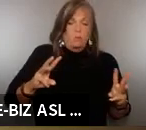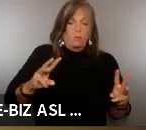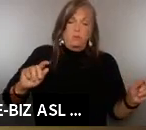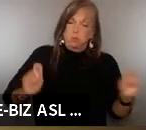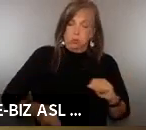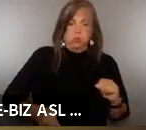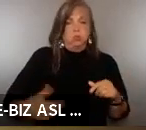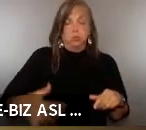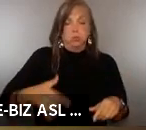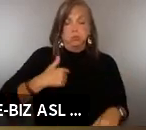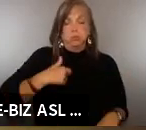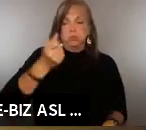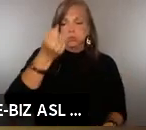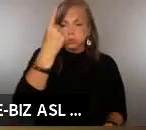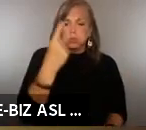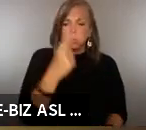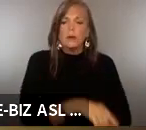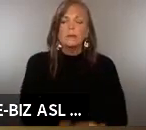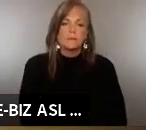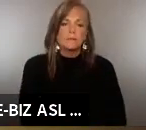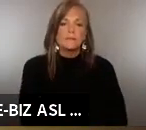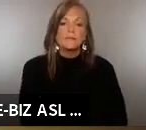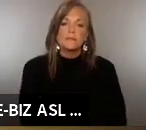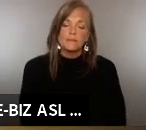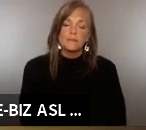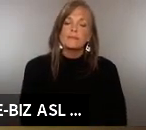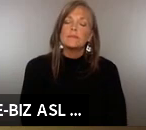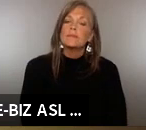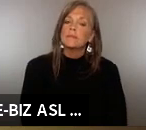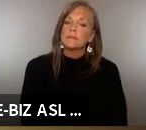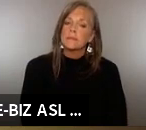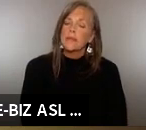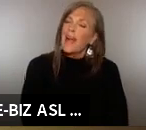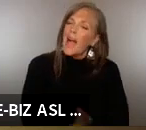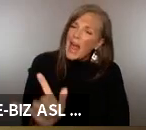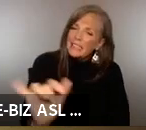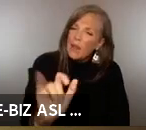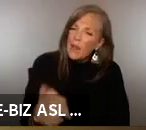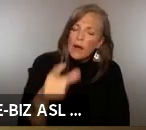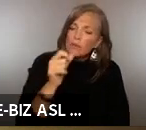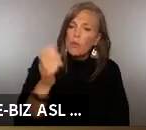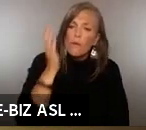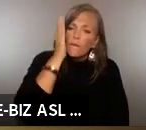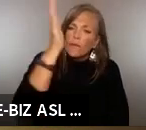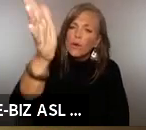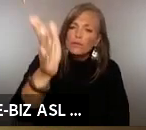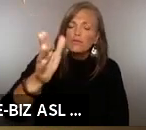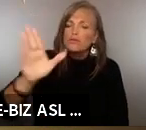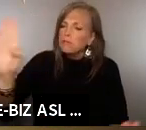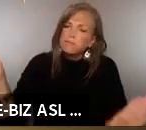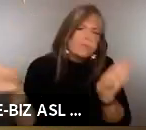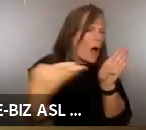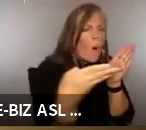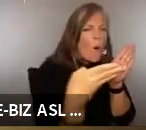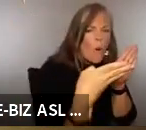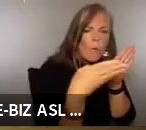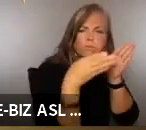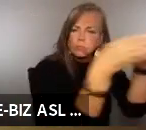like it hasn't exactly changed the trajectory of your future or where you identify